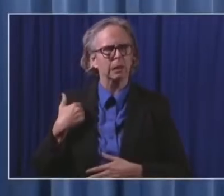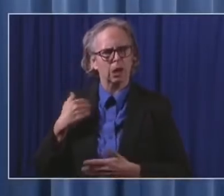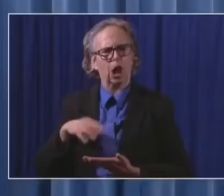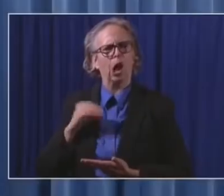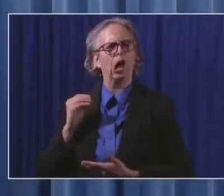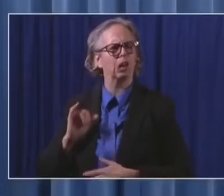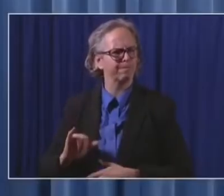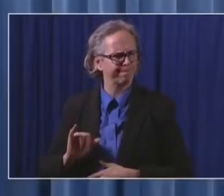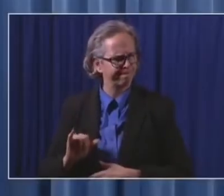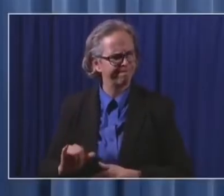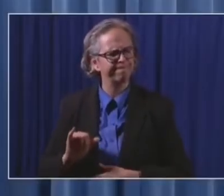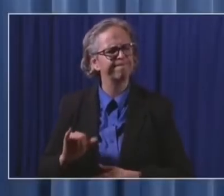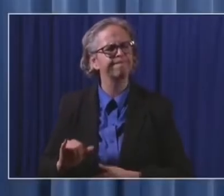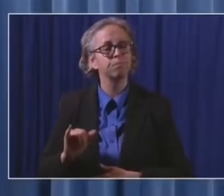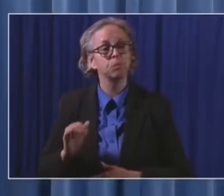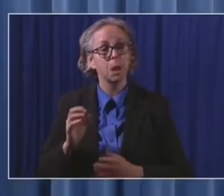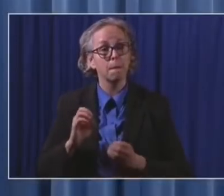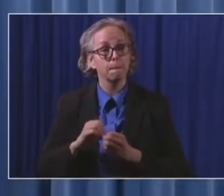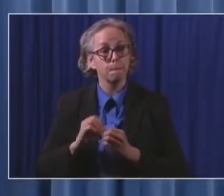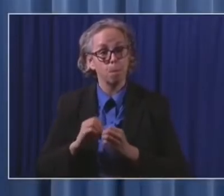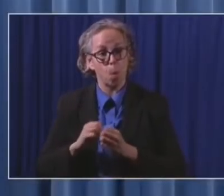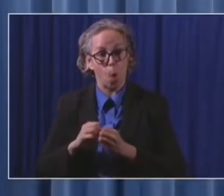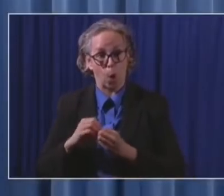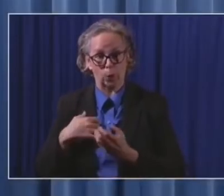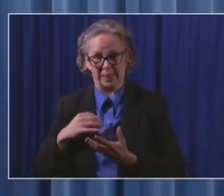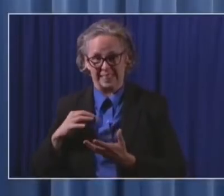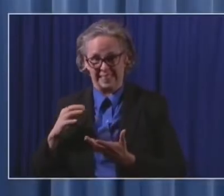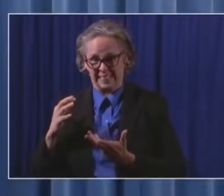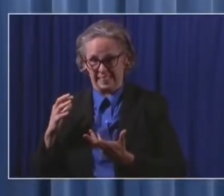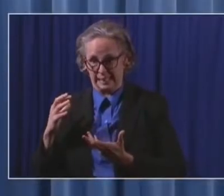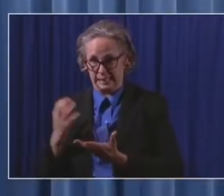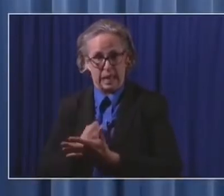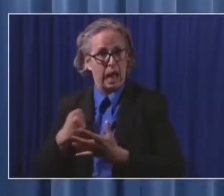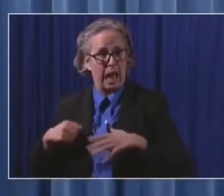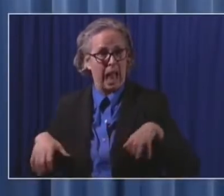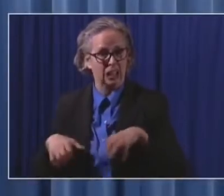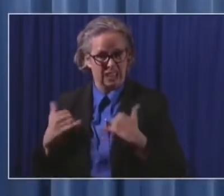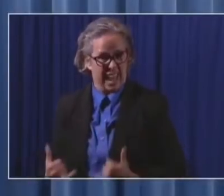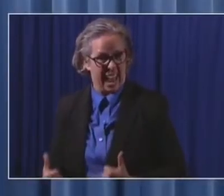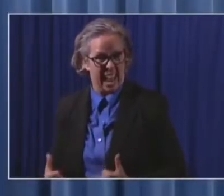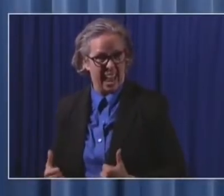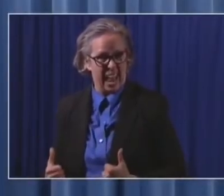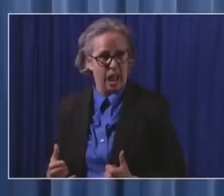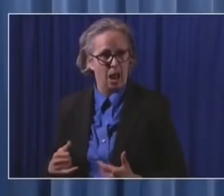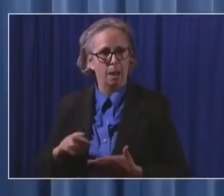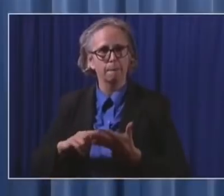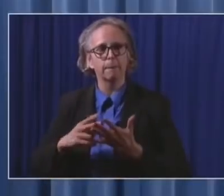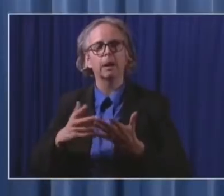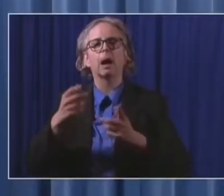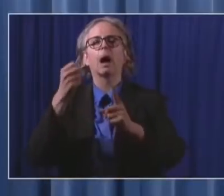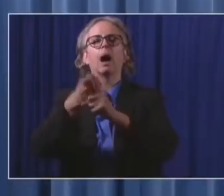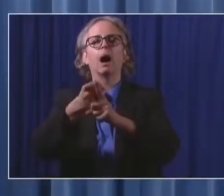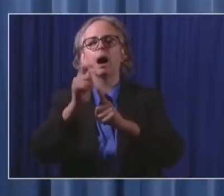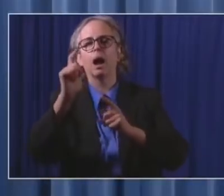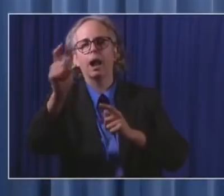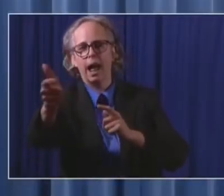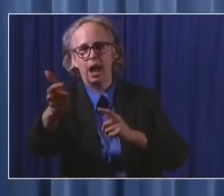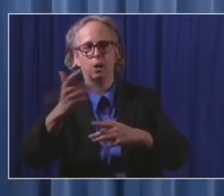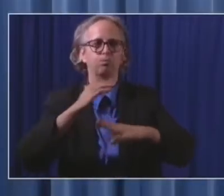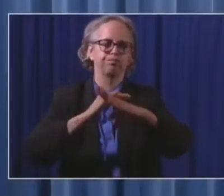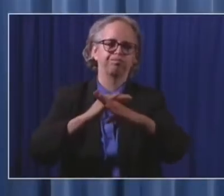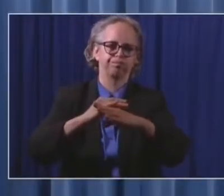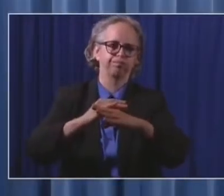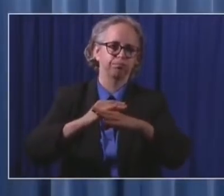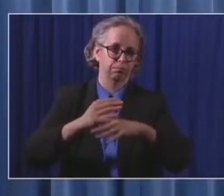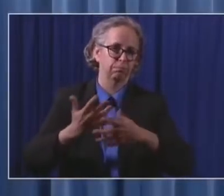want them to do it. One of the things that we have learned is the earlier that we do things, the more